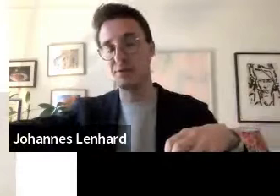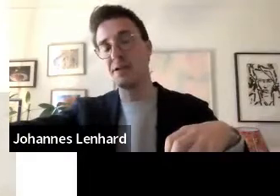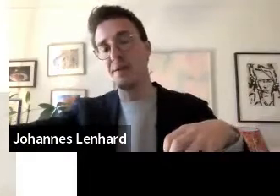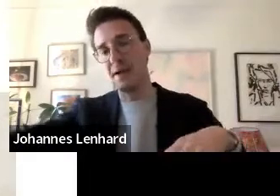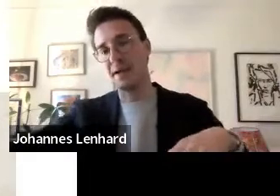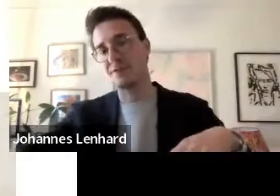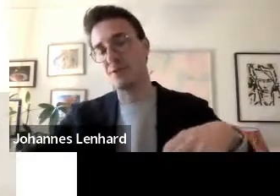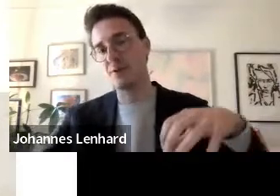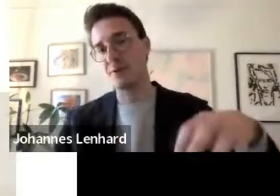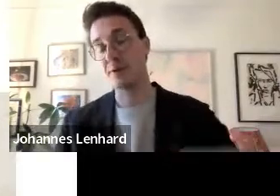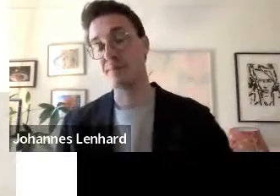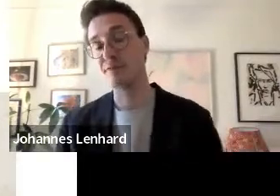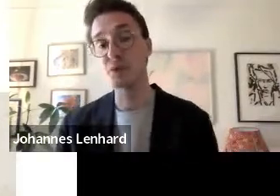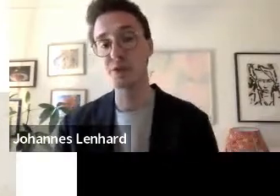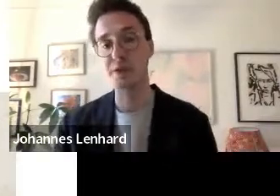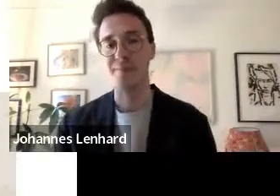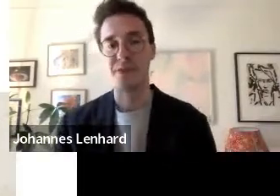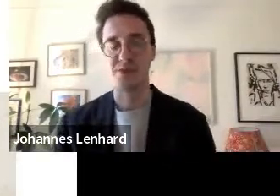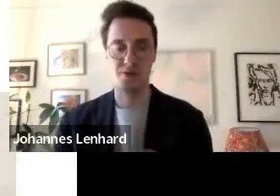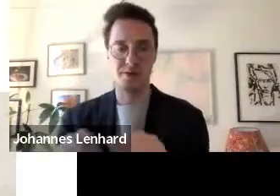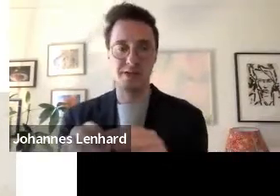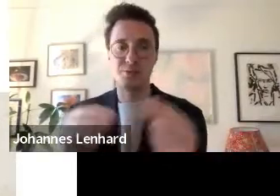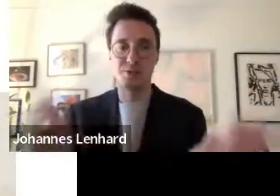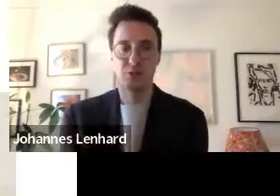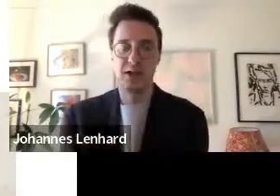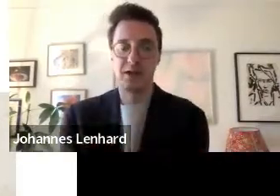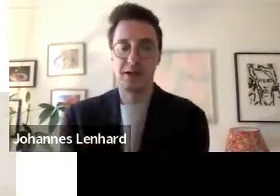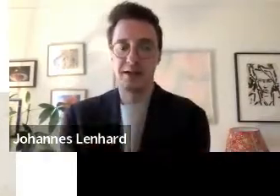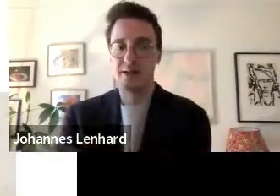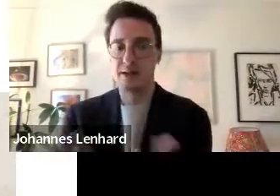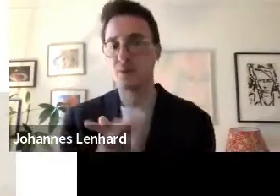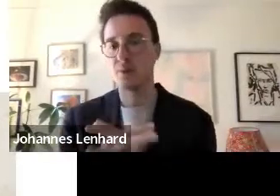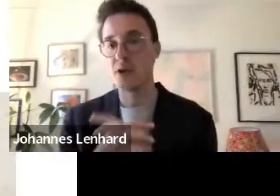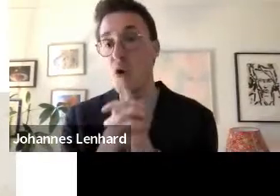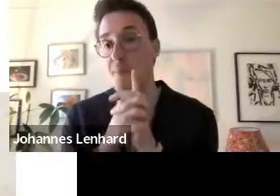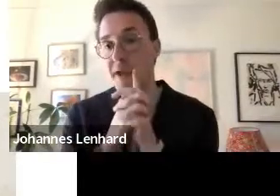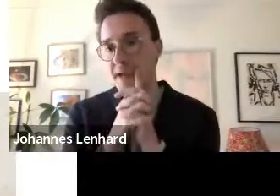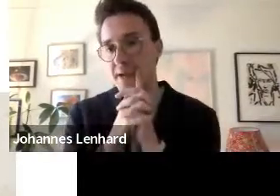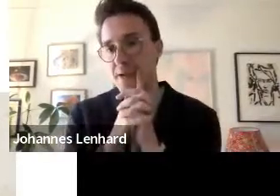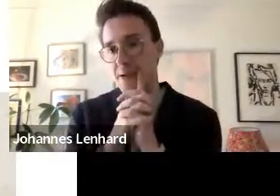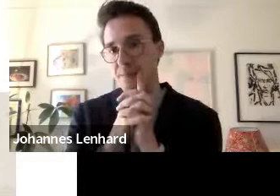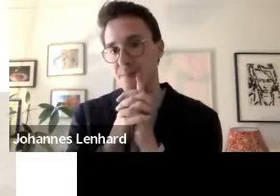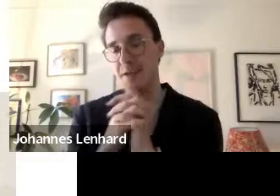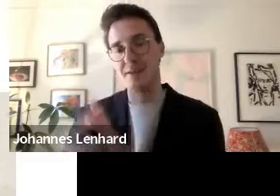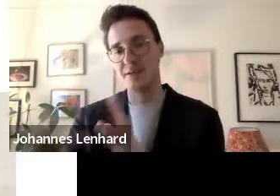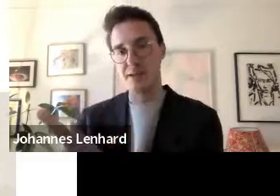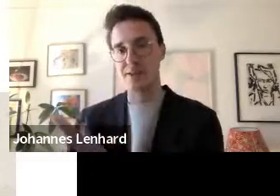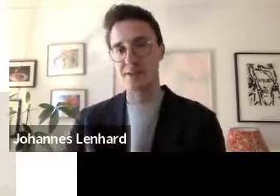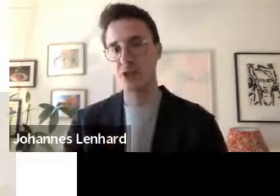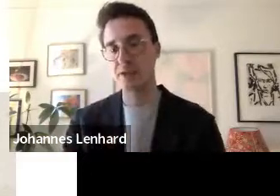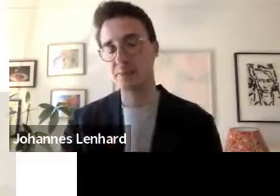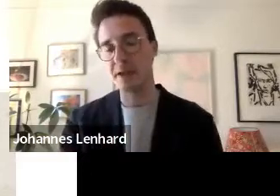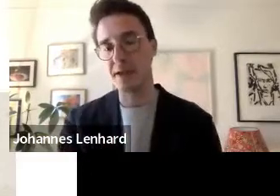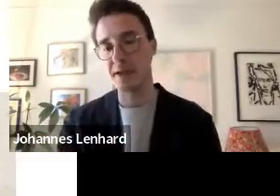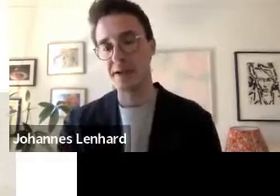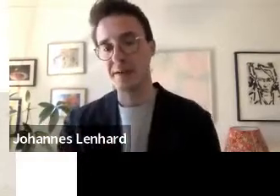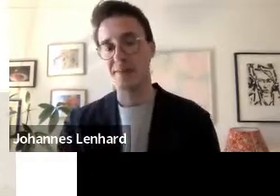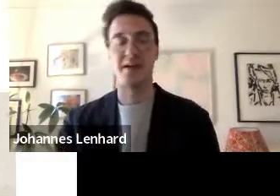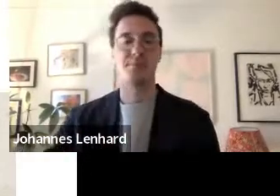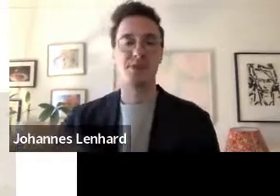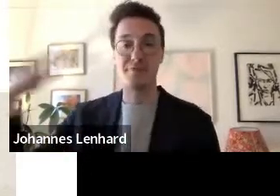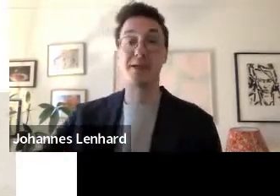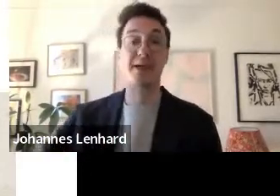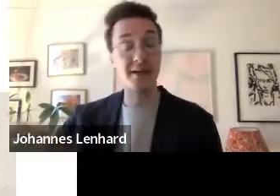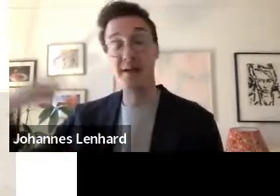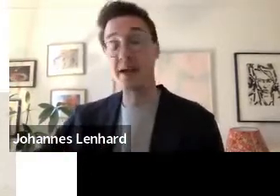types of bags for food. So this was what I ended up calling homemaking, in the sense of shelter making, that